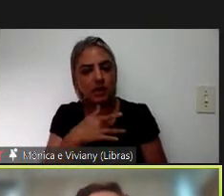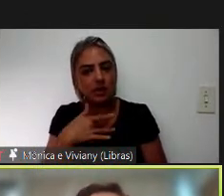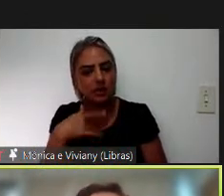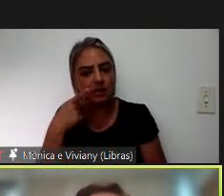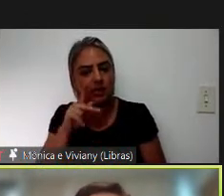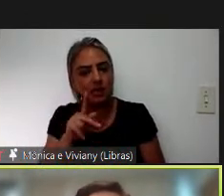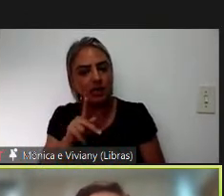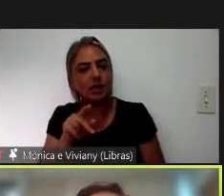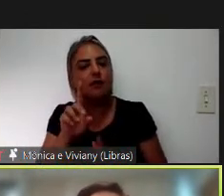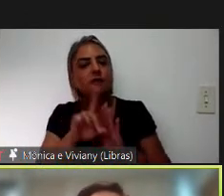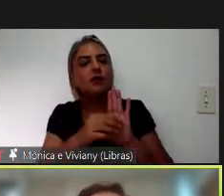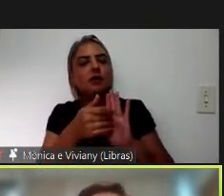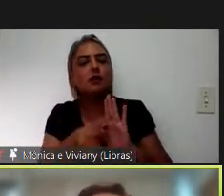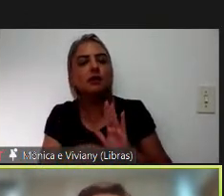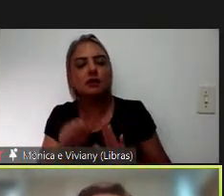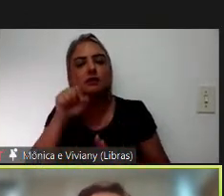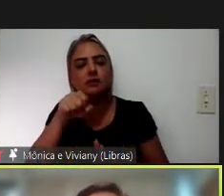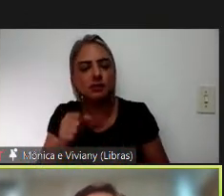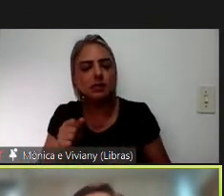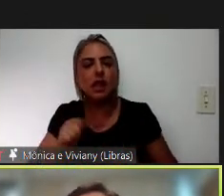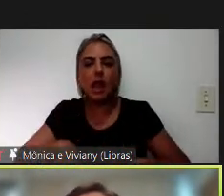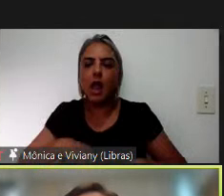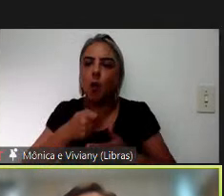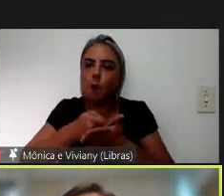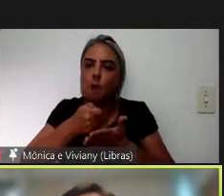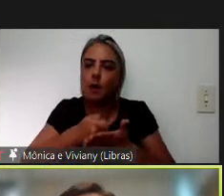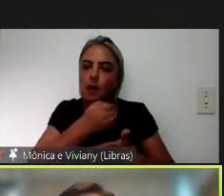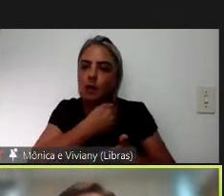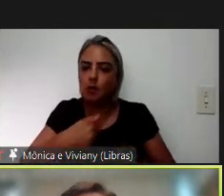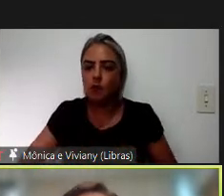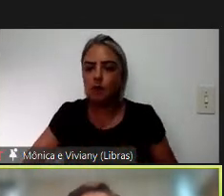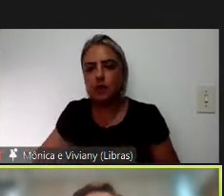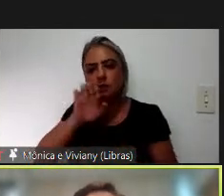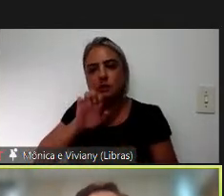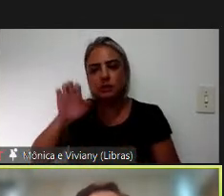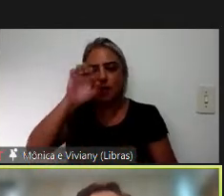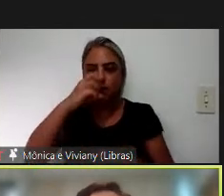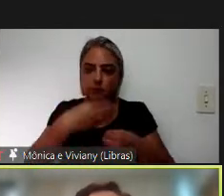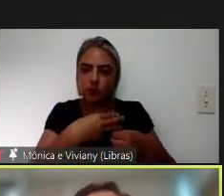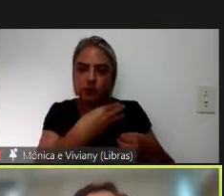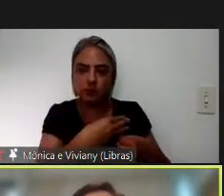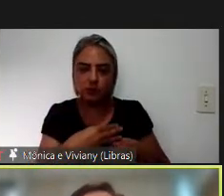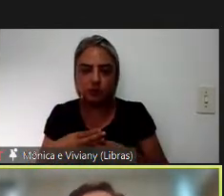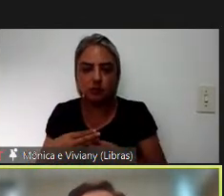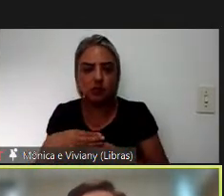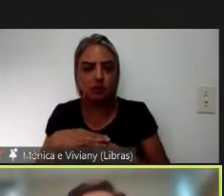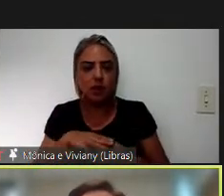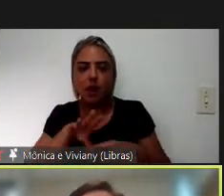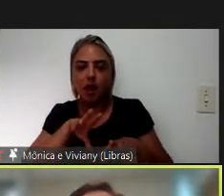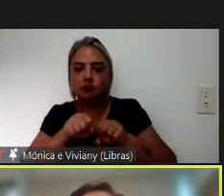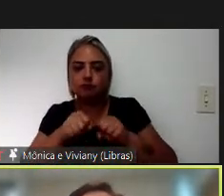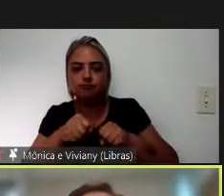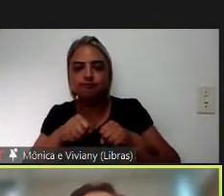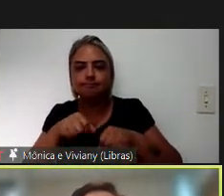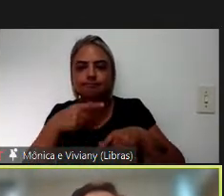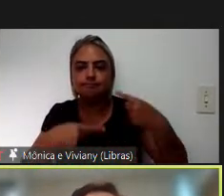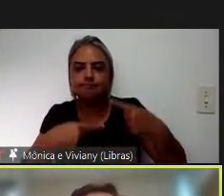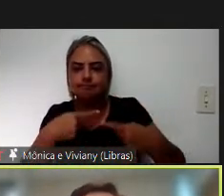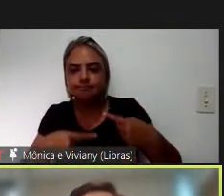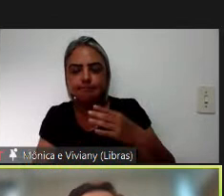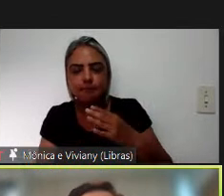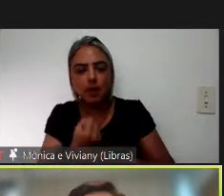health and defines that, yes, it is up to the federal government, states, and municipalities to make